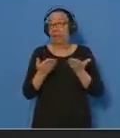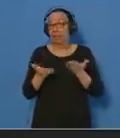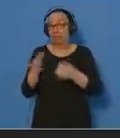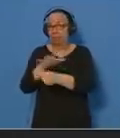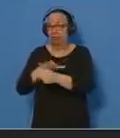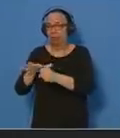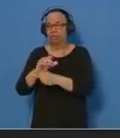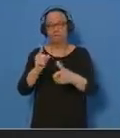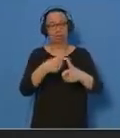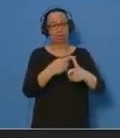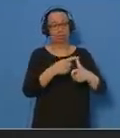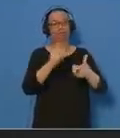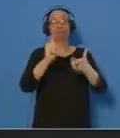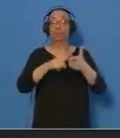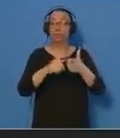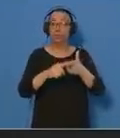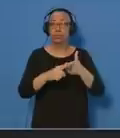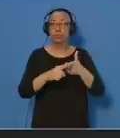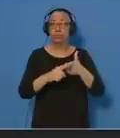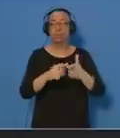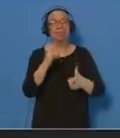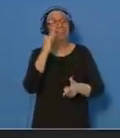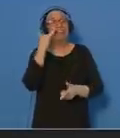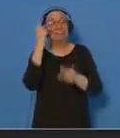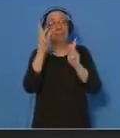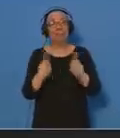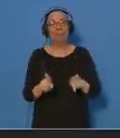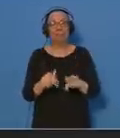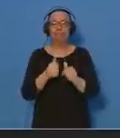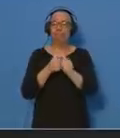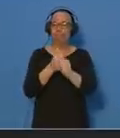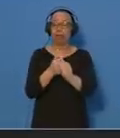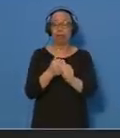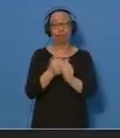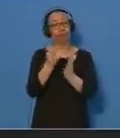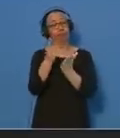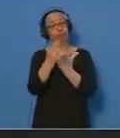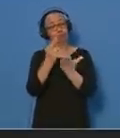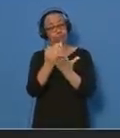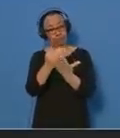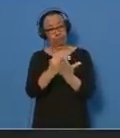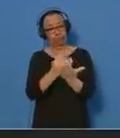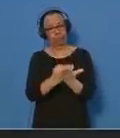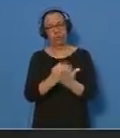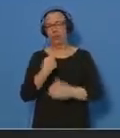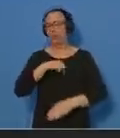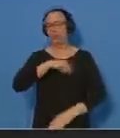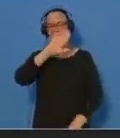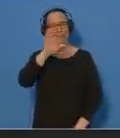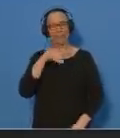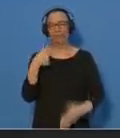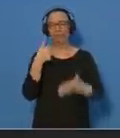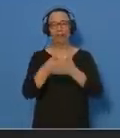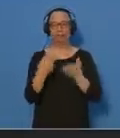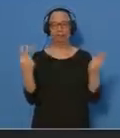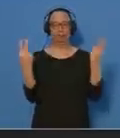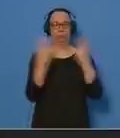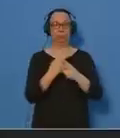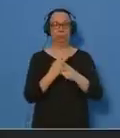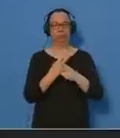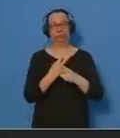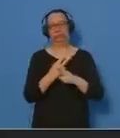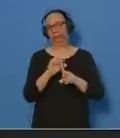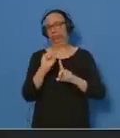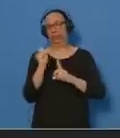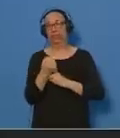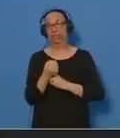most important thing. Number two, if persons are following the rules and regulations, we'll never get to the worst case scenario. The worst case scenario